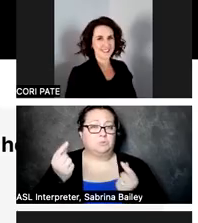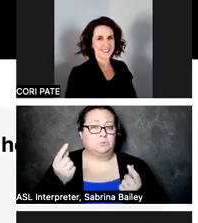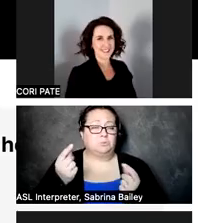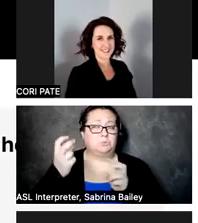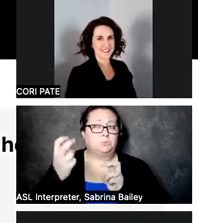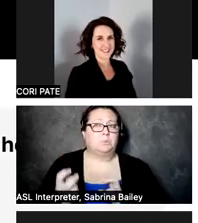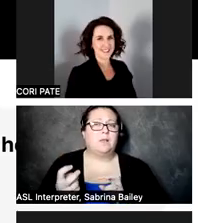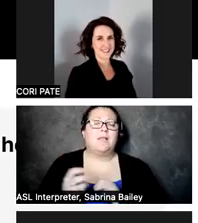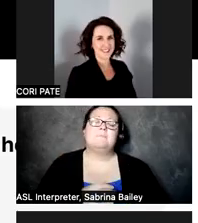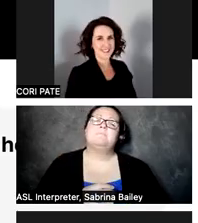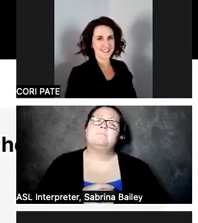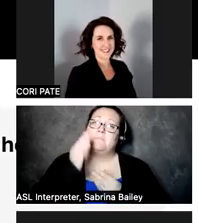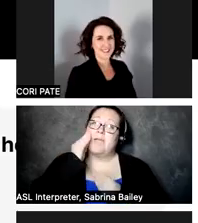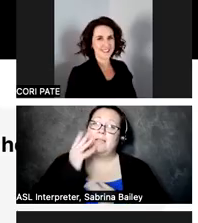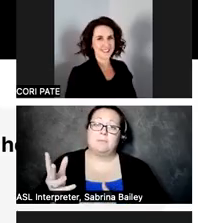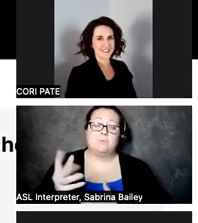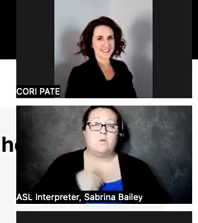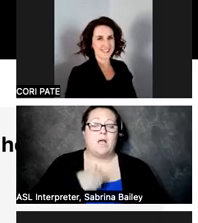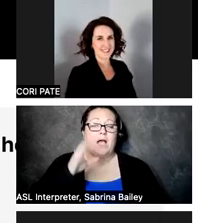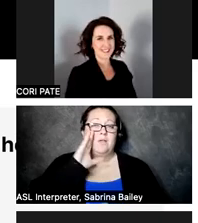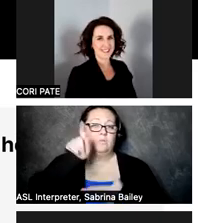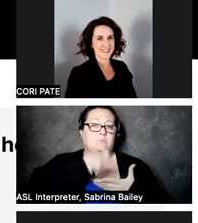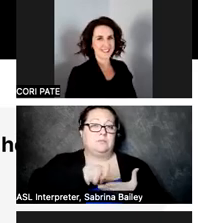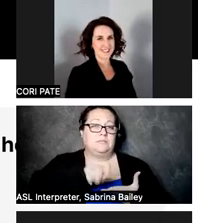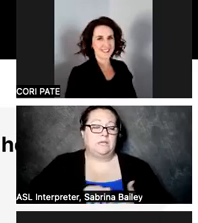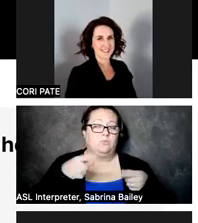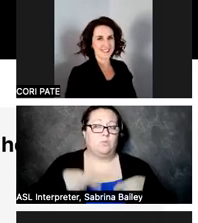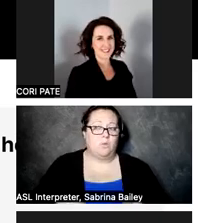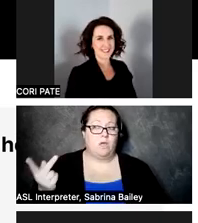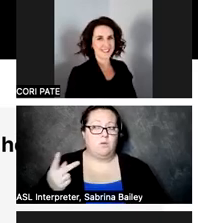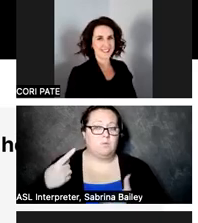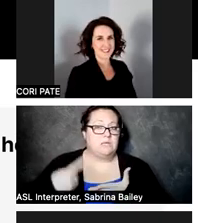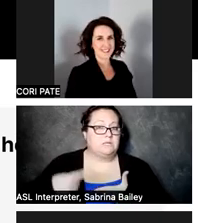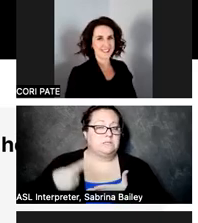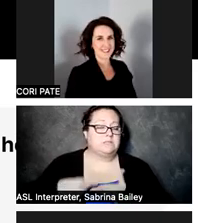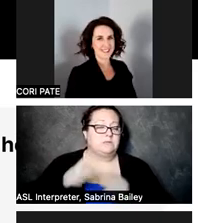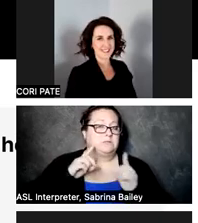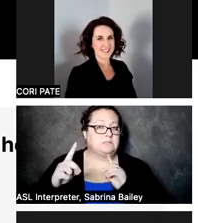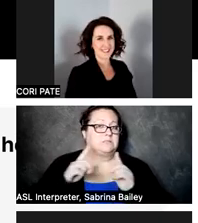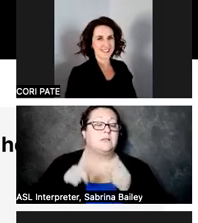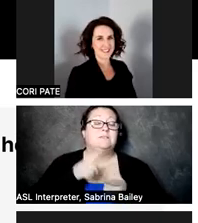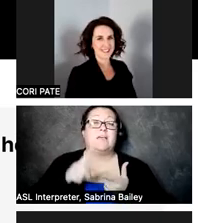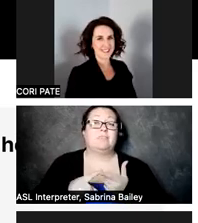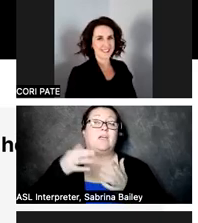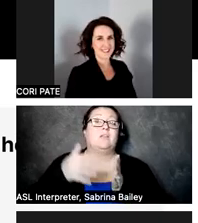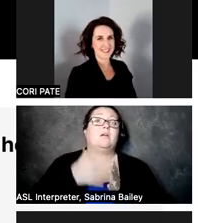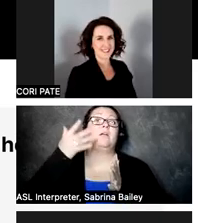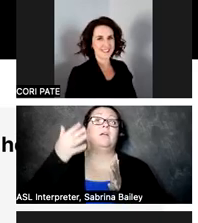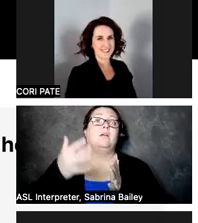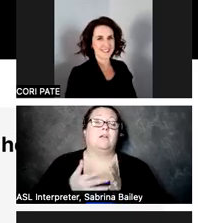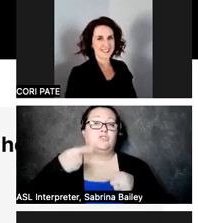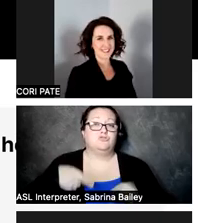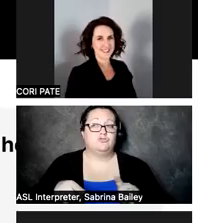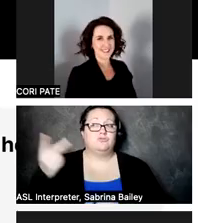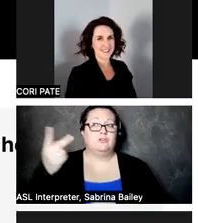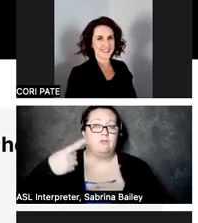and I let them know that I'm going to be taking notes, as we have discussion, and then periodically through our